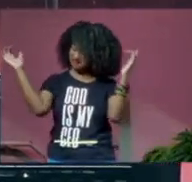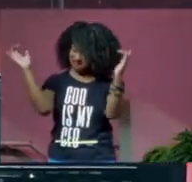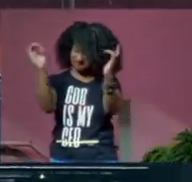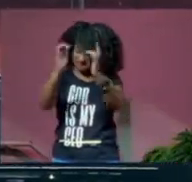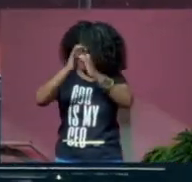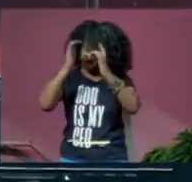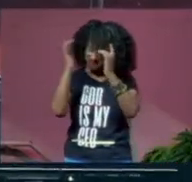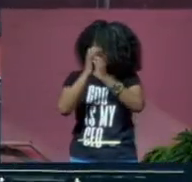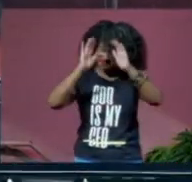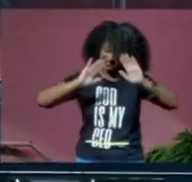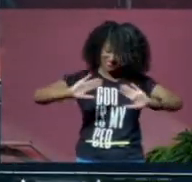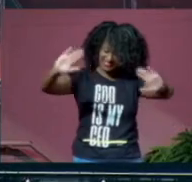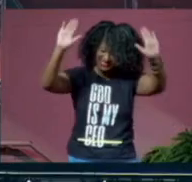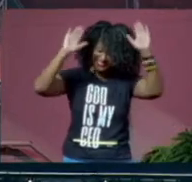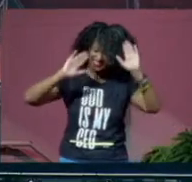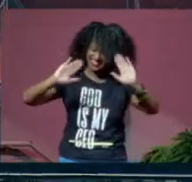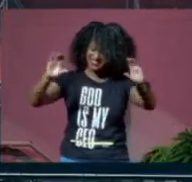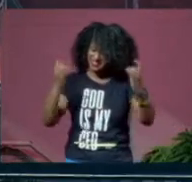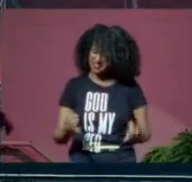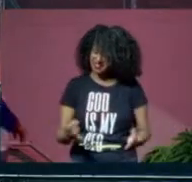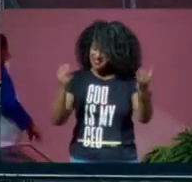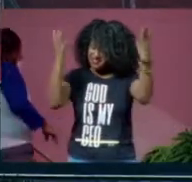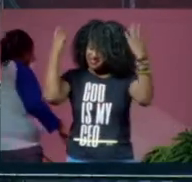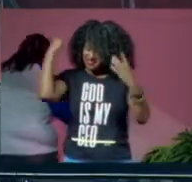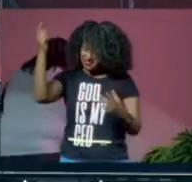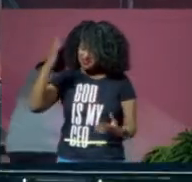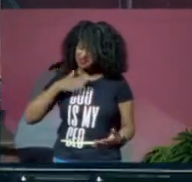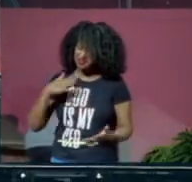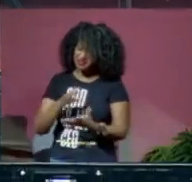He's a wonder in my